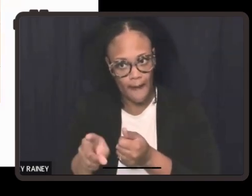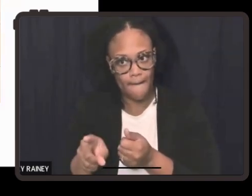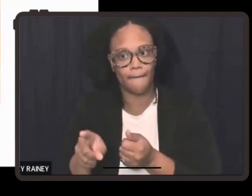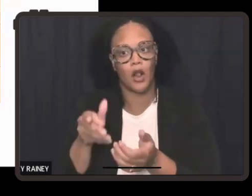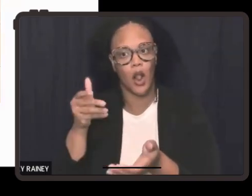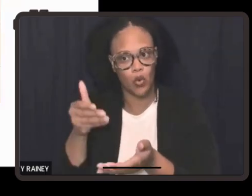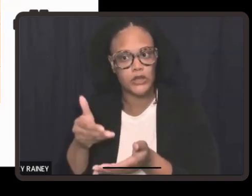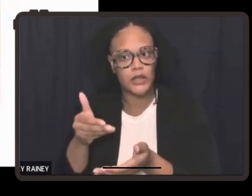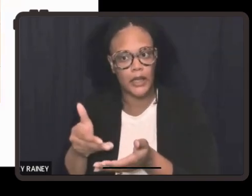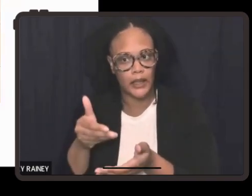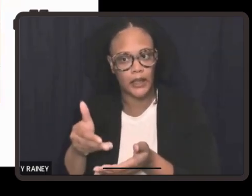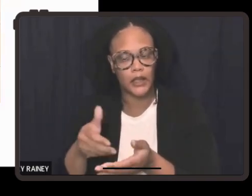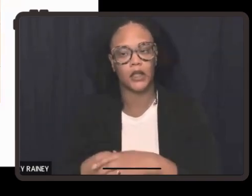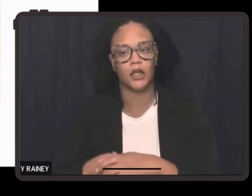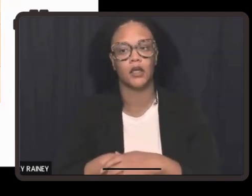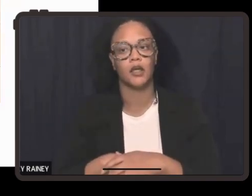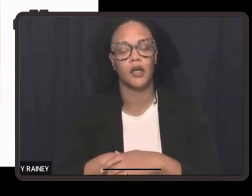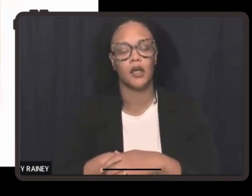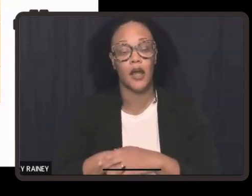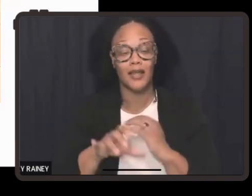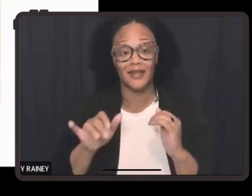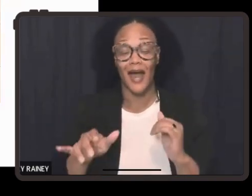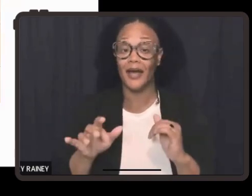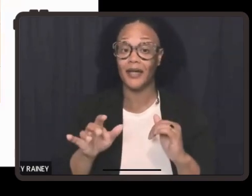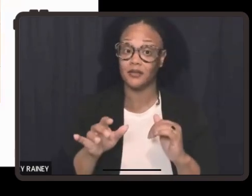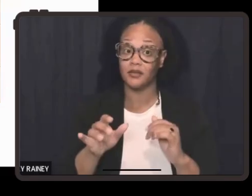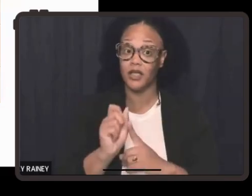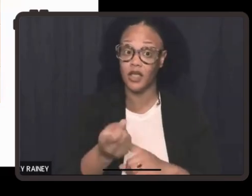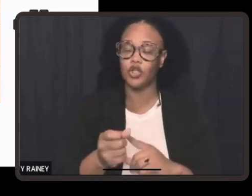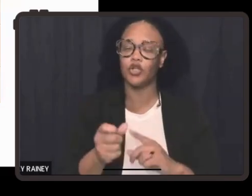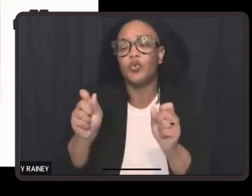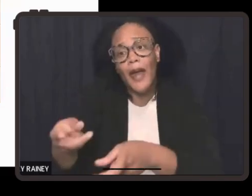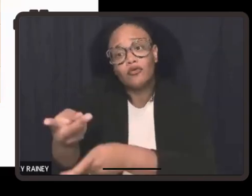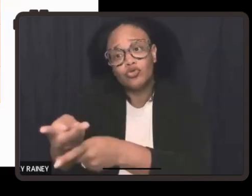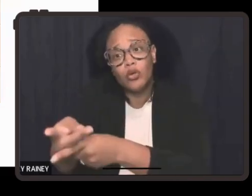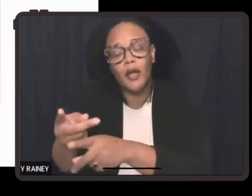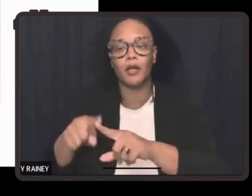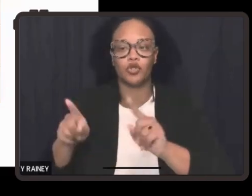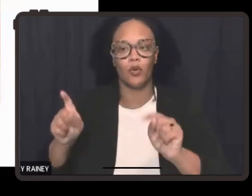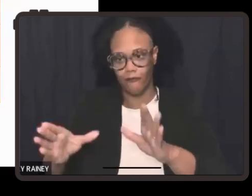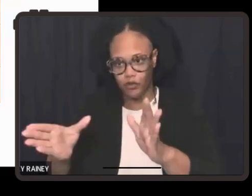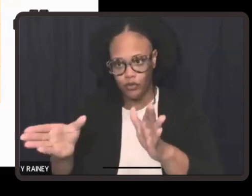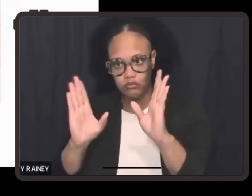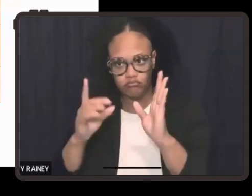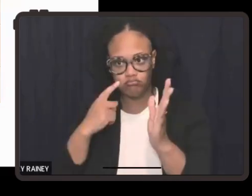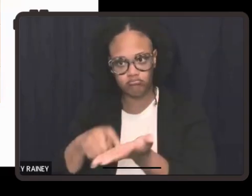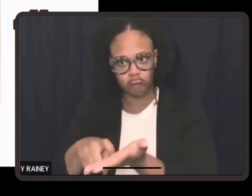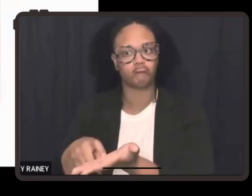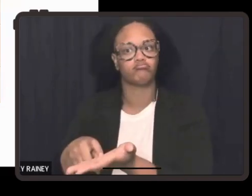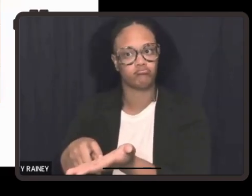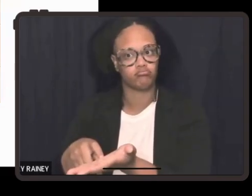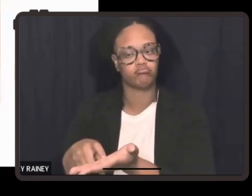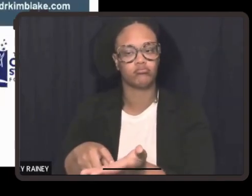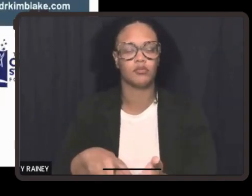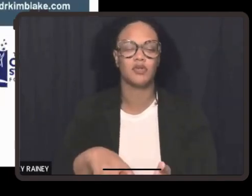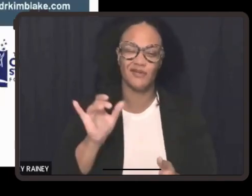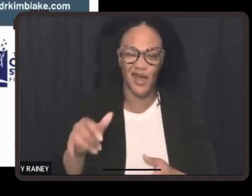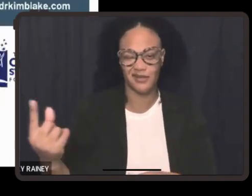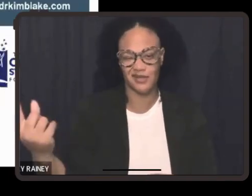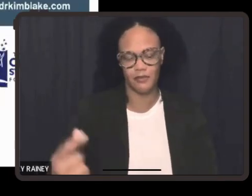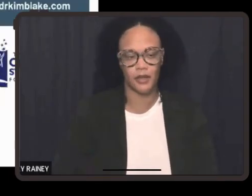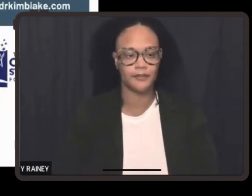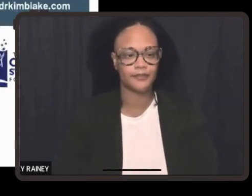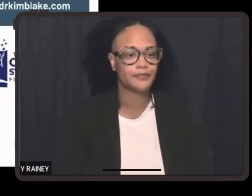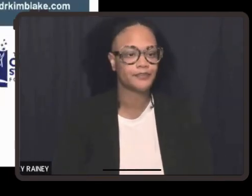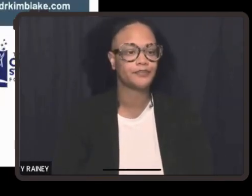chronic condition that can be treated but needs to be looked for. So that's one of the things. Next slide, and we move on